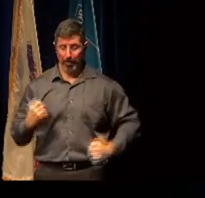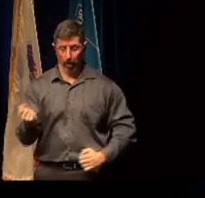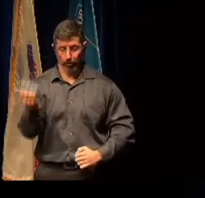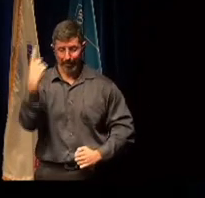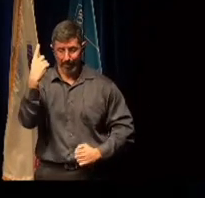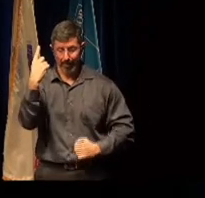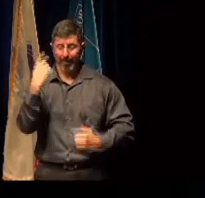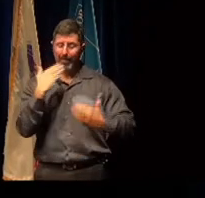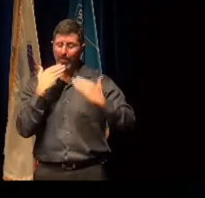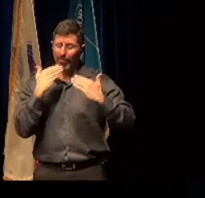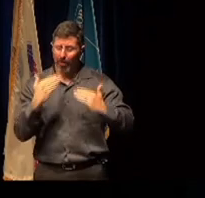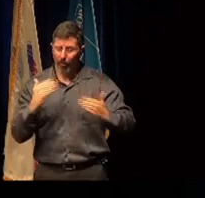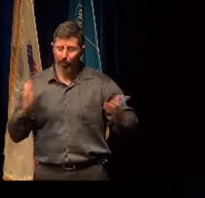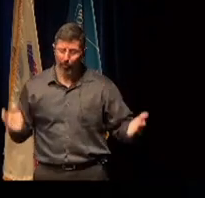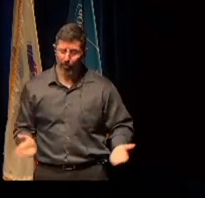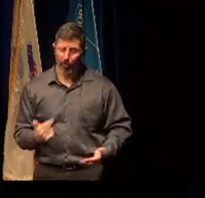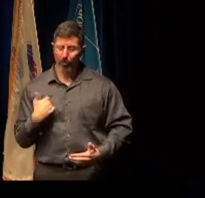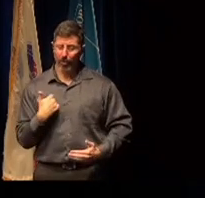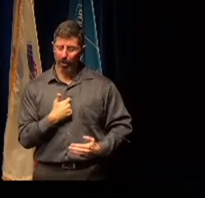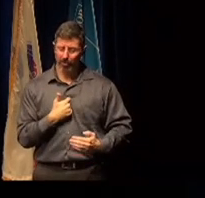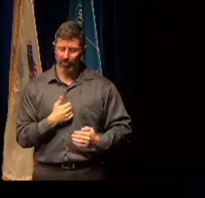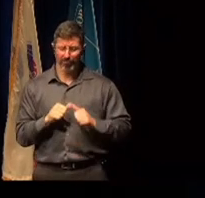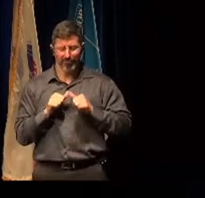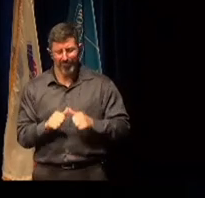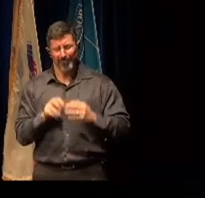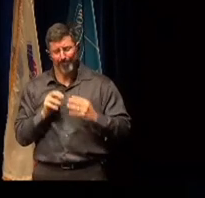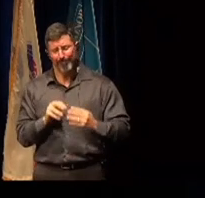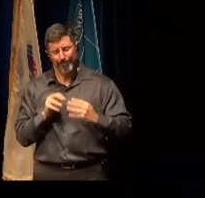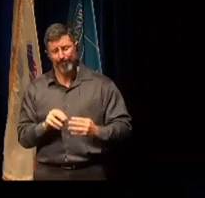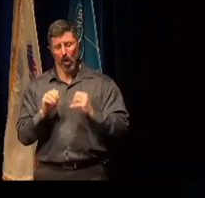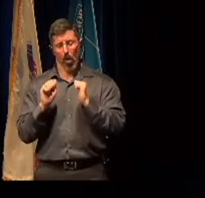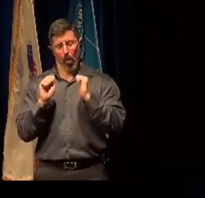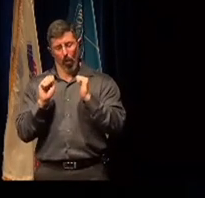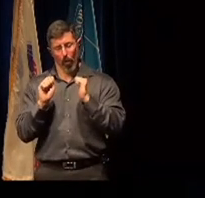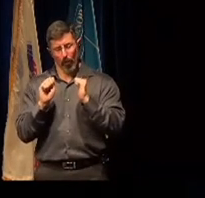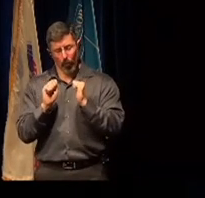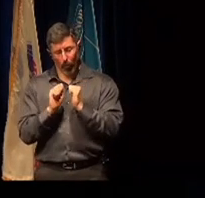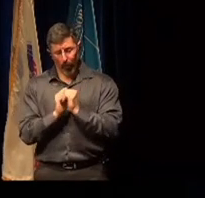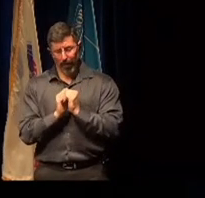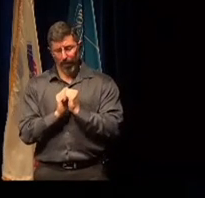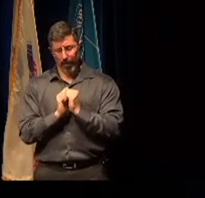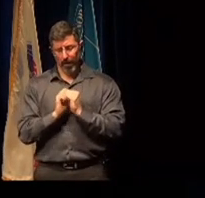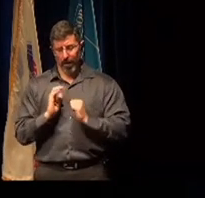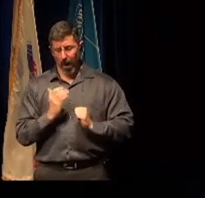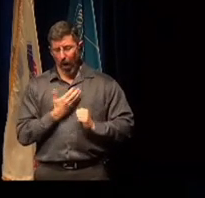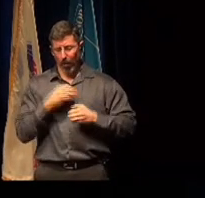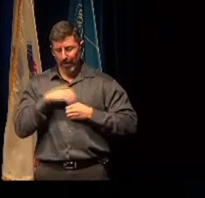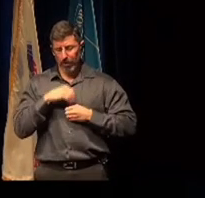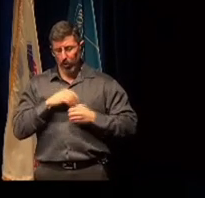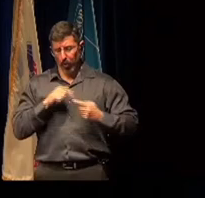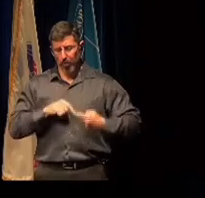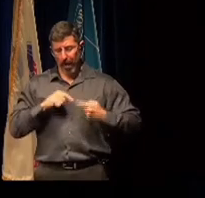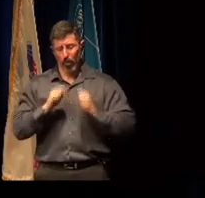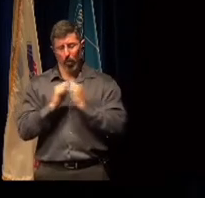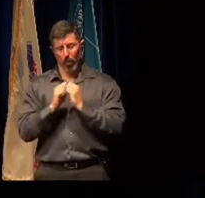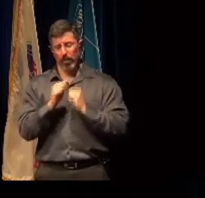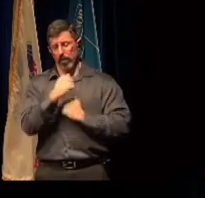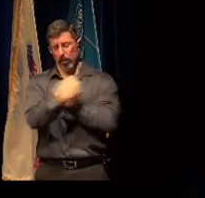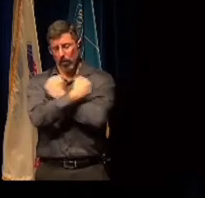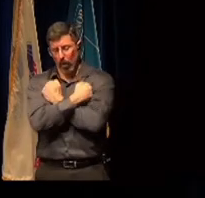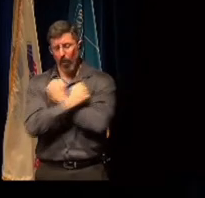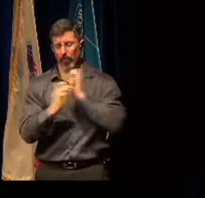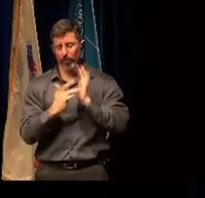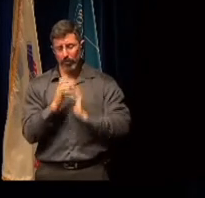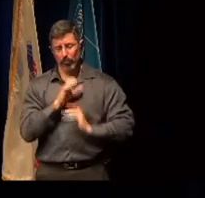encouraging us to fight our internal battles with the love of Christ and to resist the inclination to live for